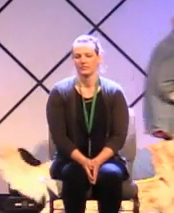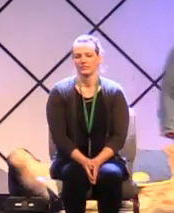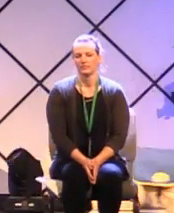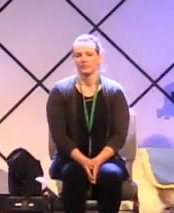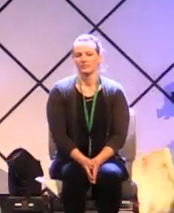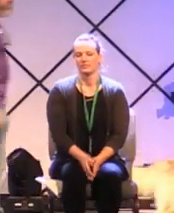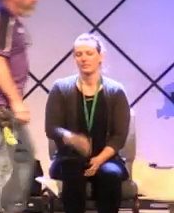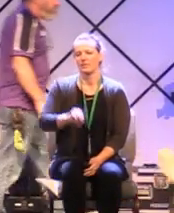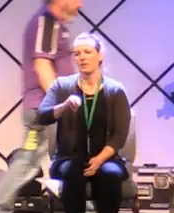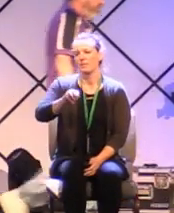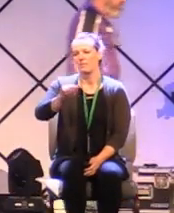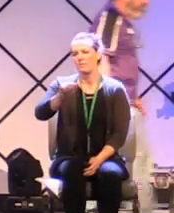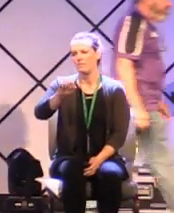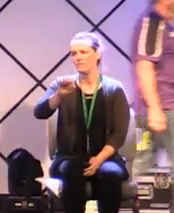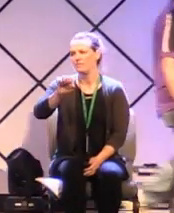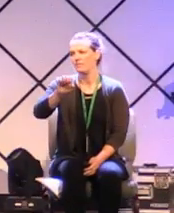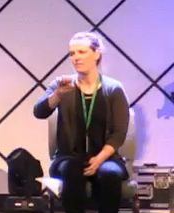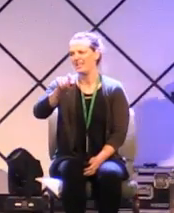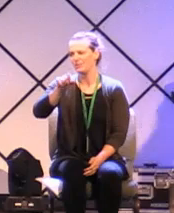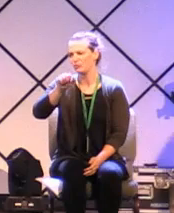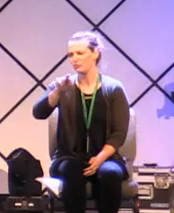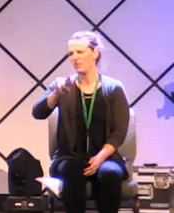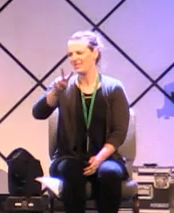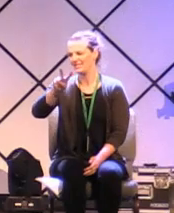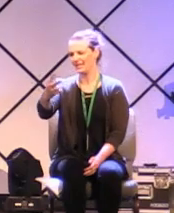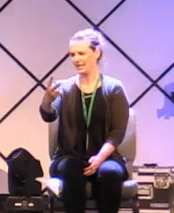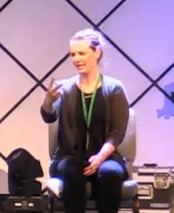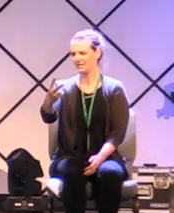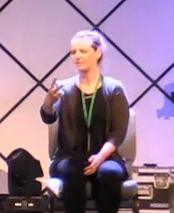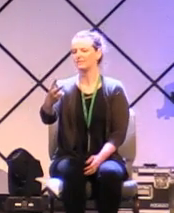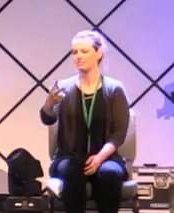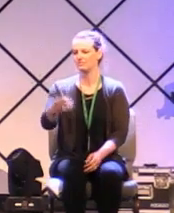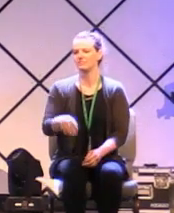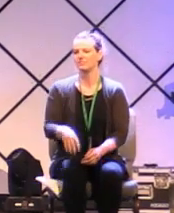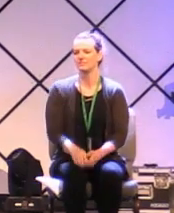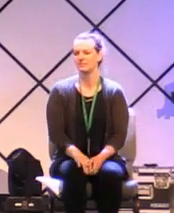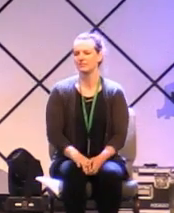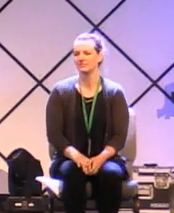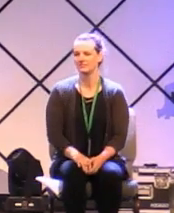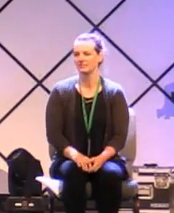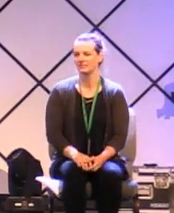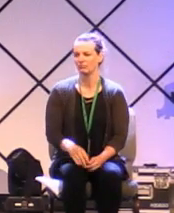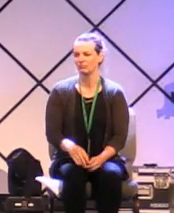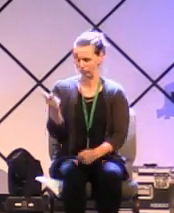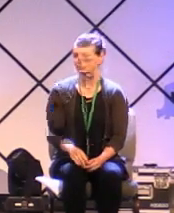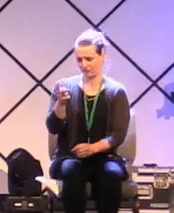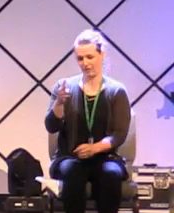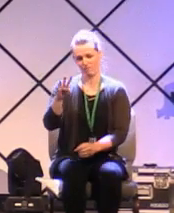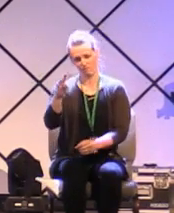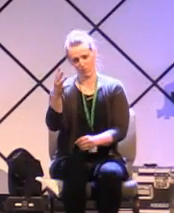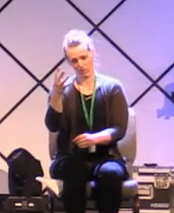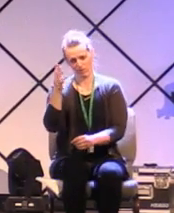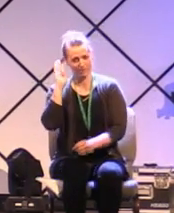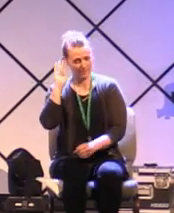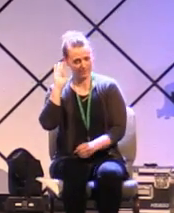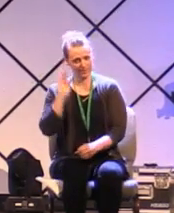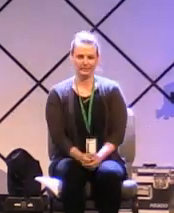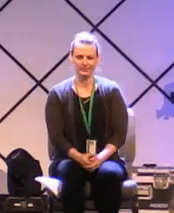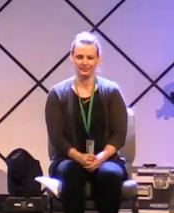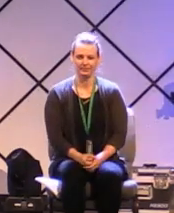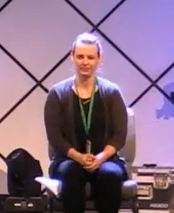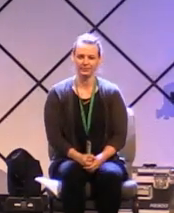And this is Maestro the second, raised by Kyla and Carissa Mayer of Seattle, Washington, their fourth puppy.